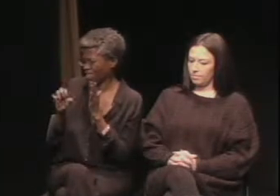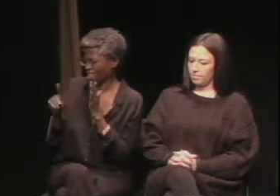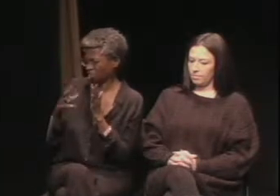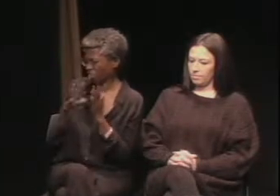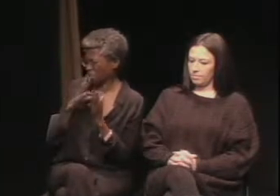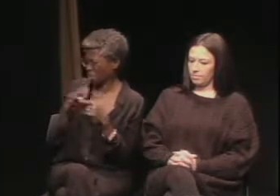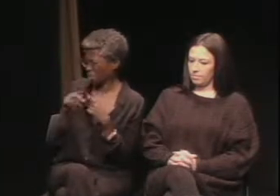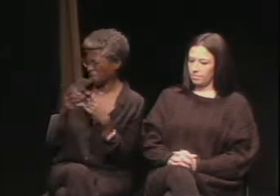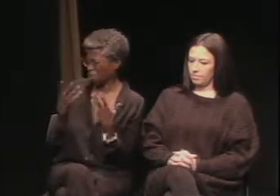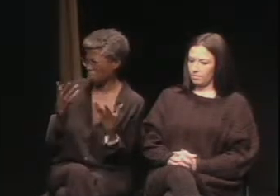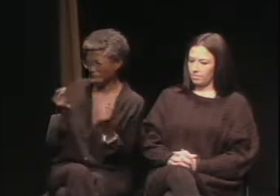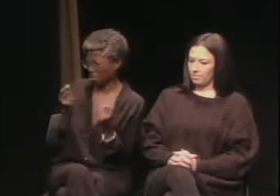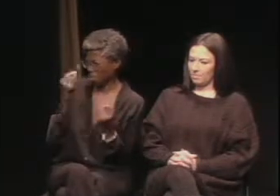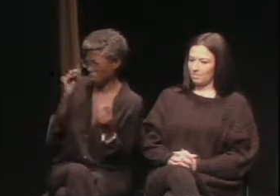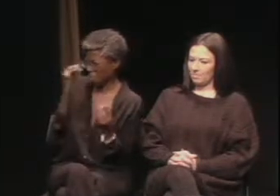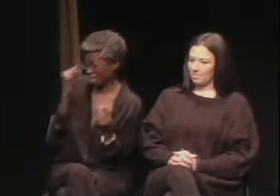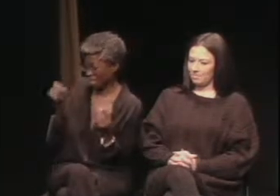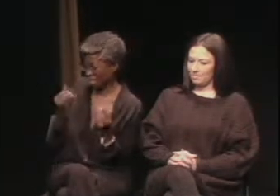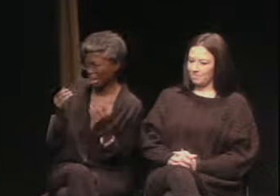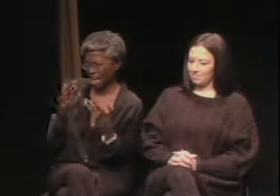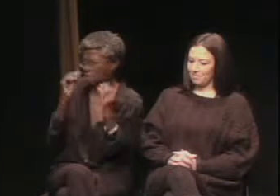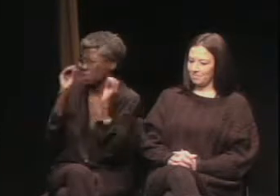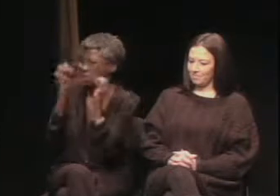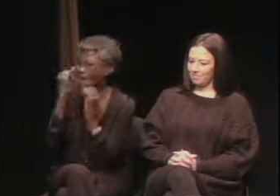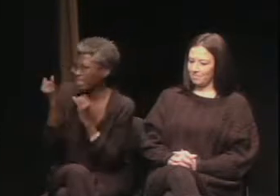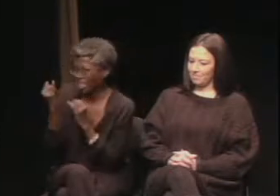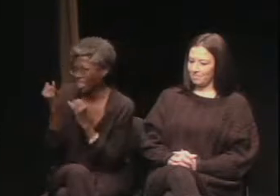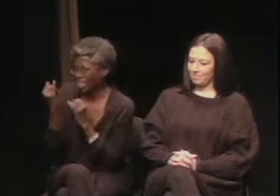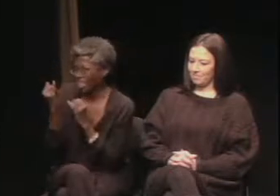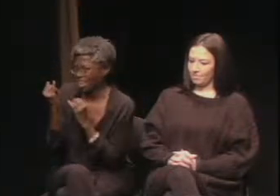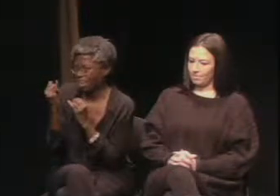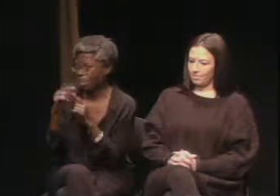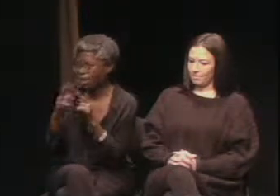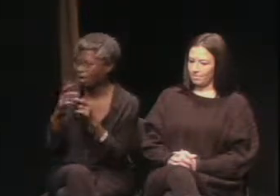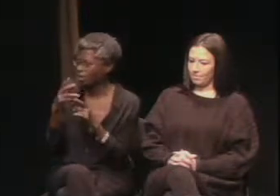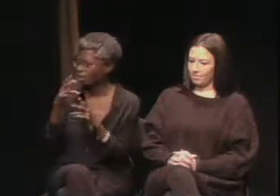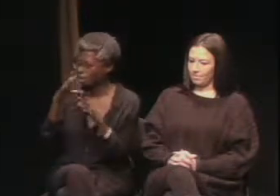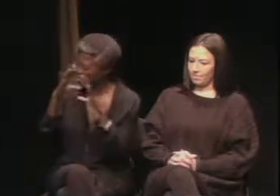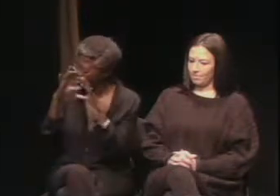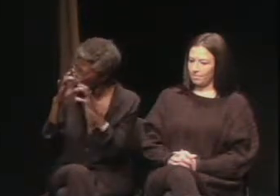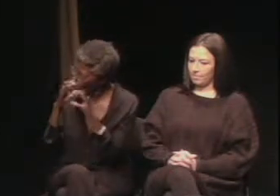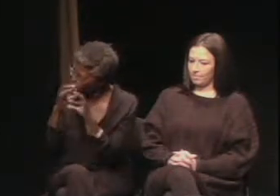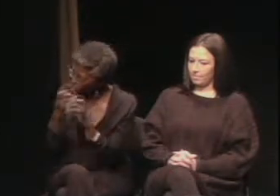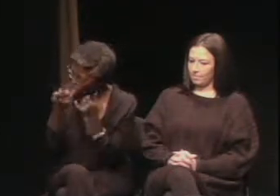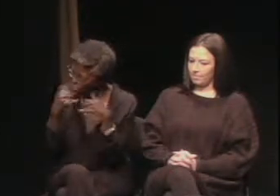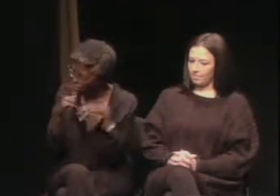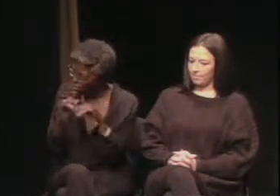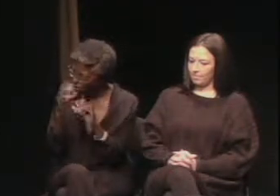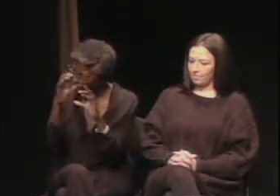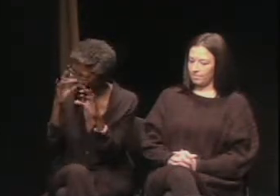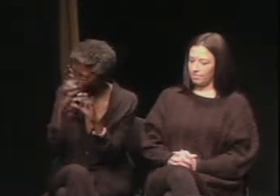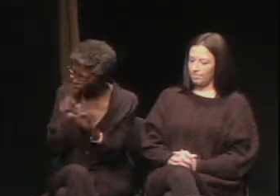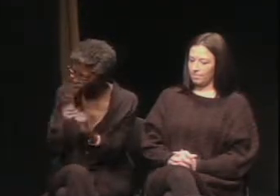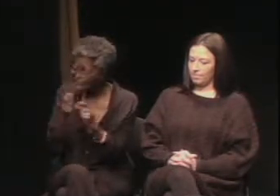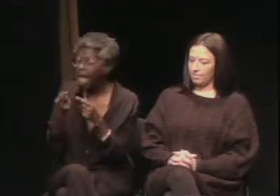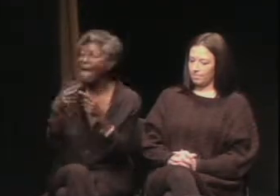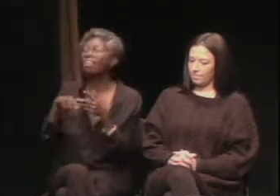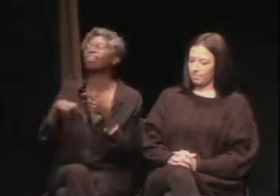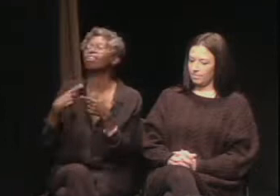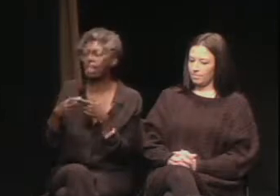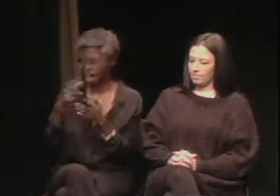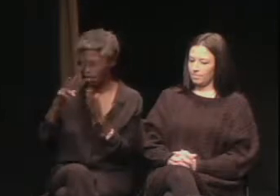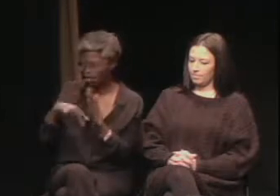I was like, what? I had no idea, but I was intrigued. Yeah. I was so intrigued, and then I read Bluest